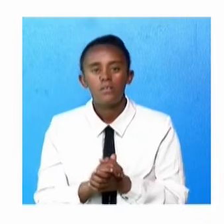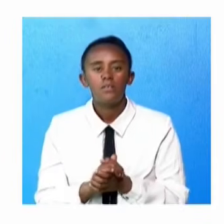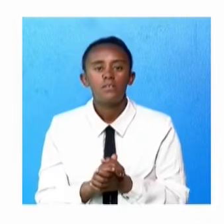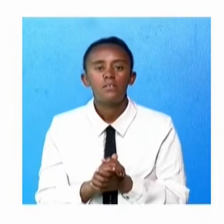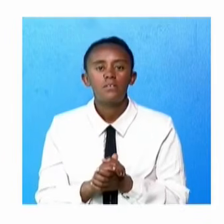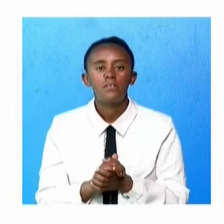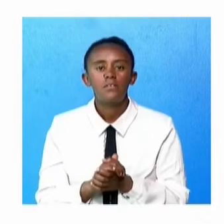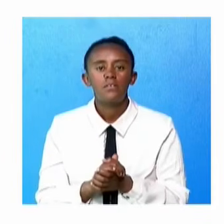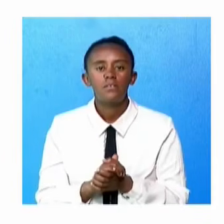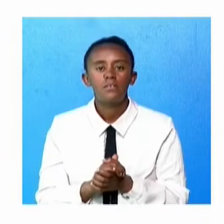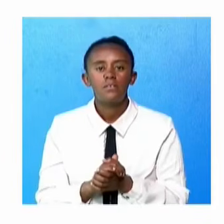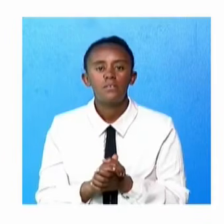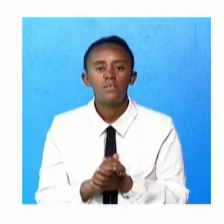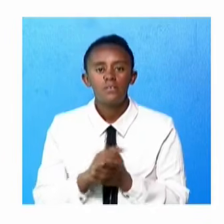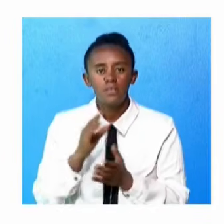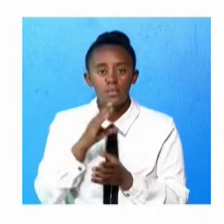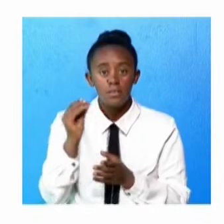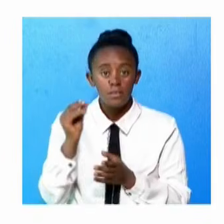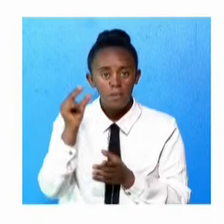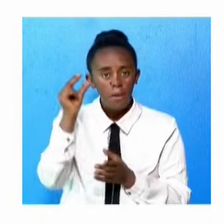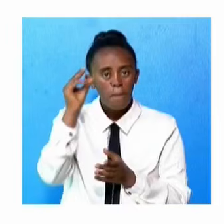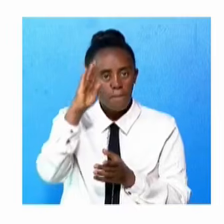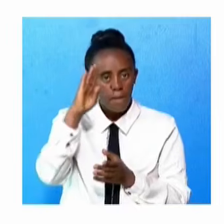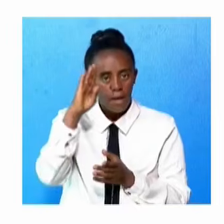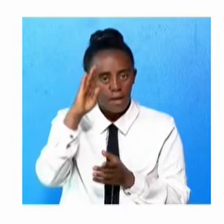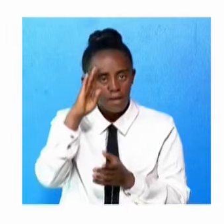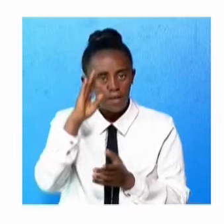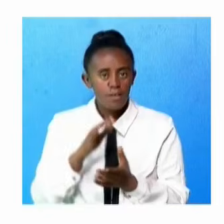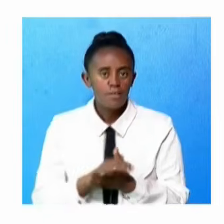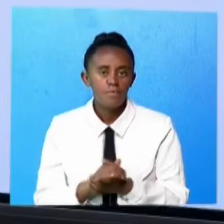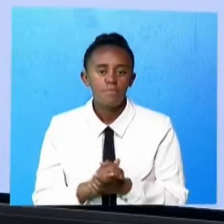and Bagala.